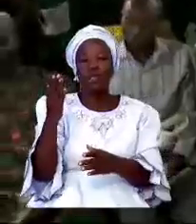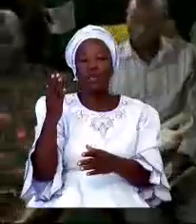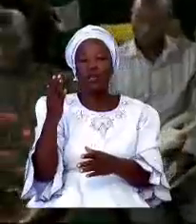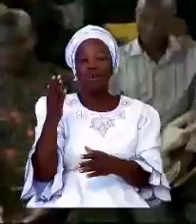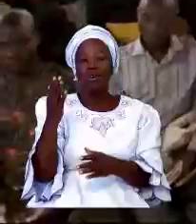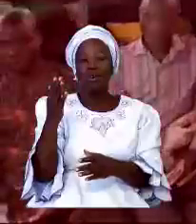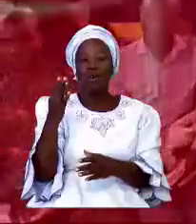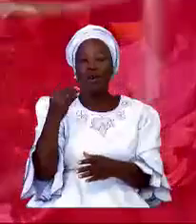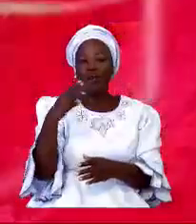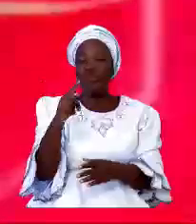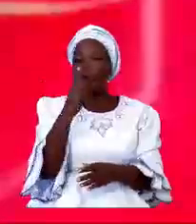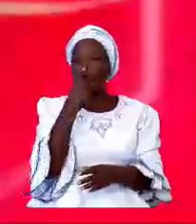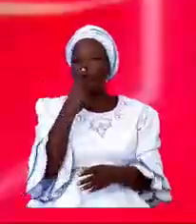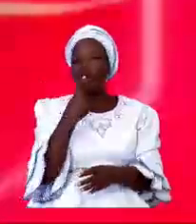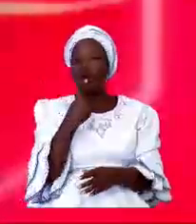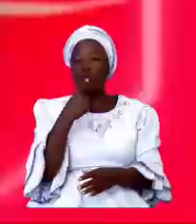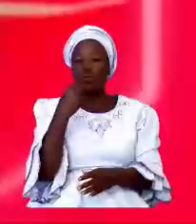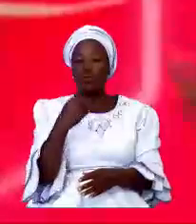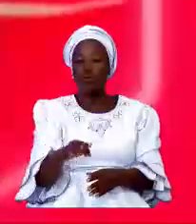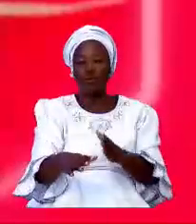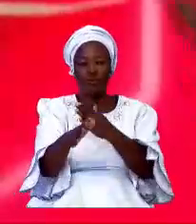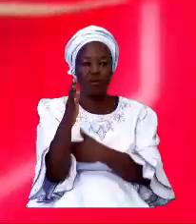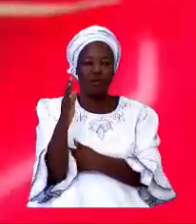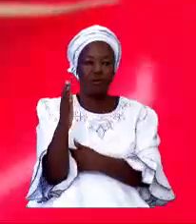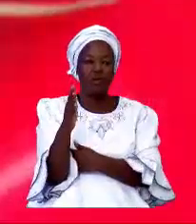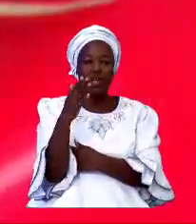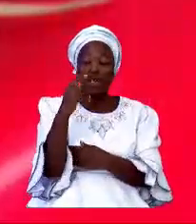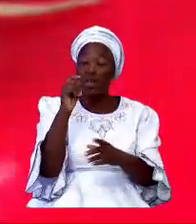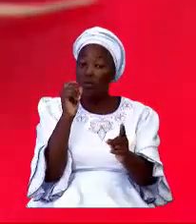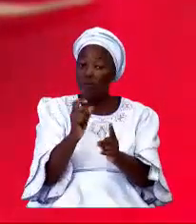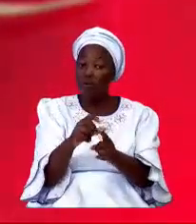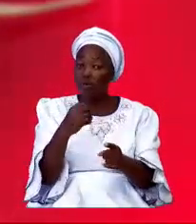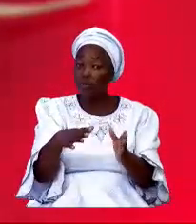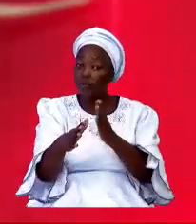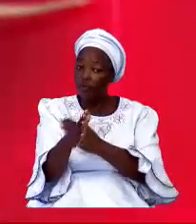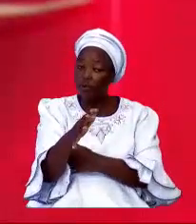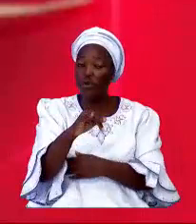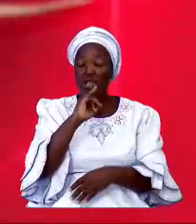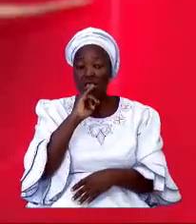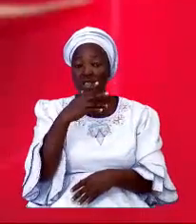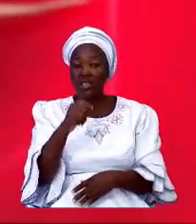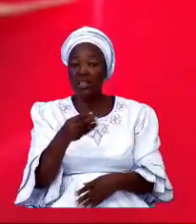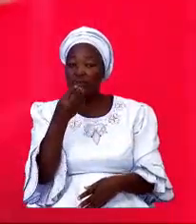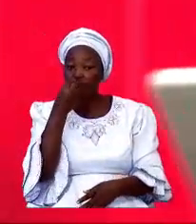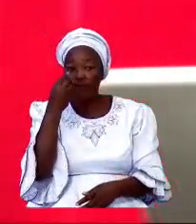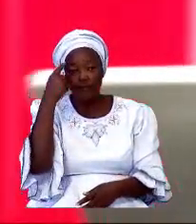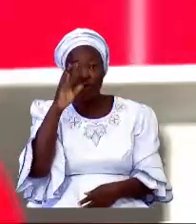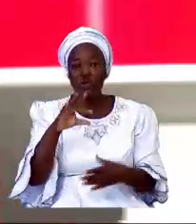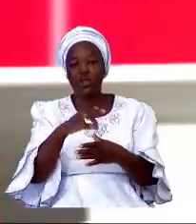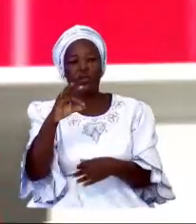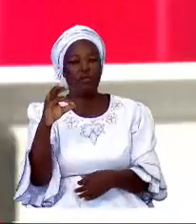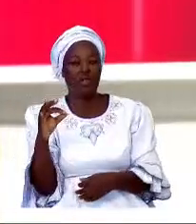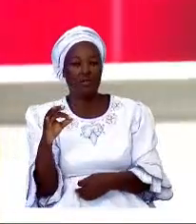word that proceedeth out of the mouth of God." The word of